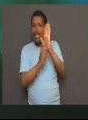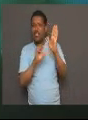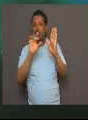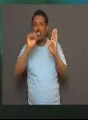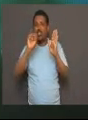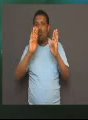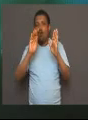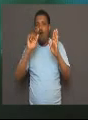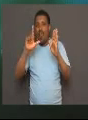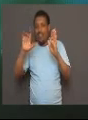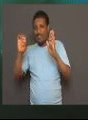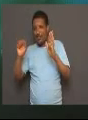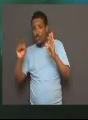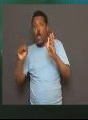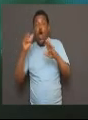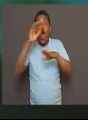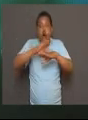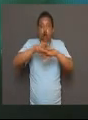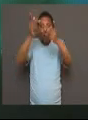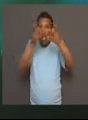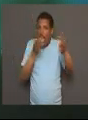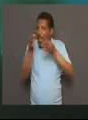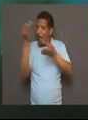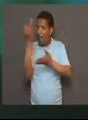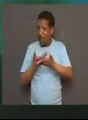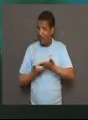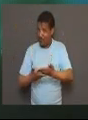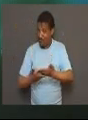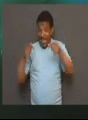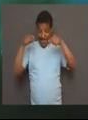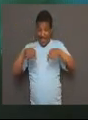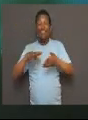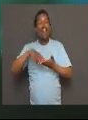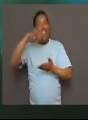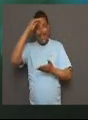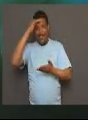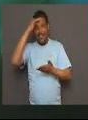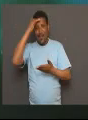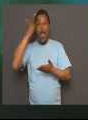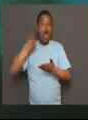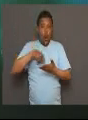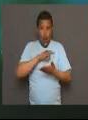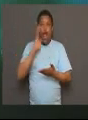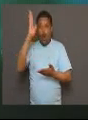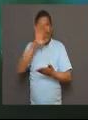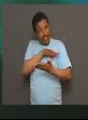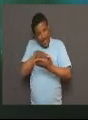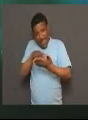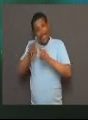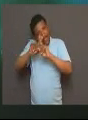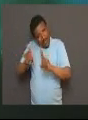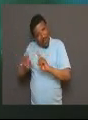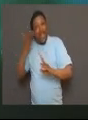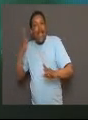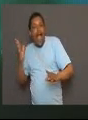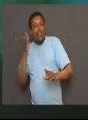symbols on topographic maps. In this lesson, we will study different